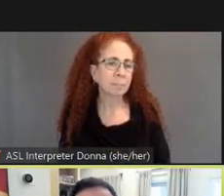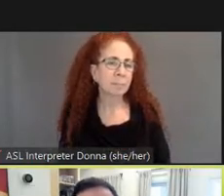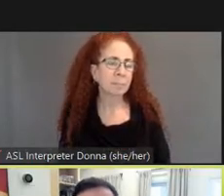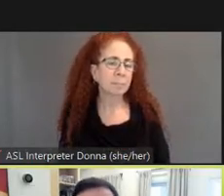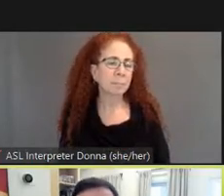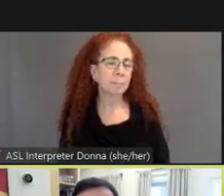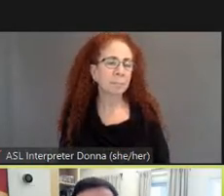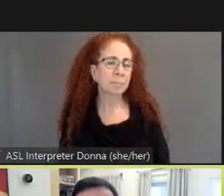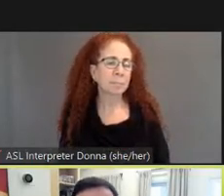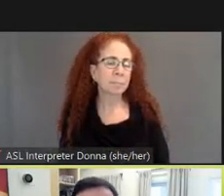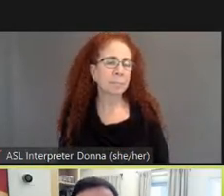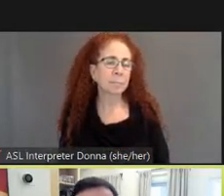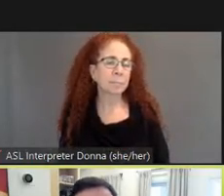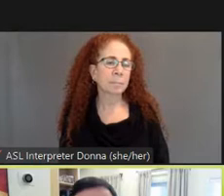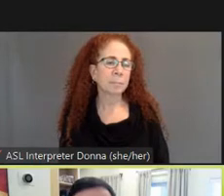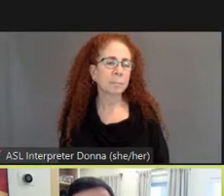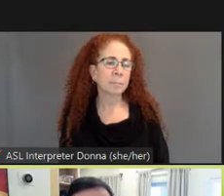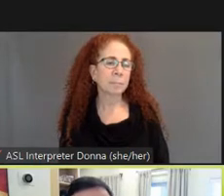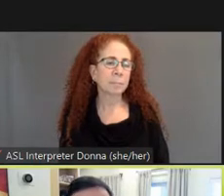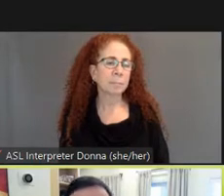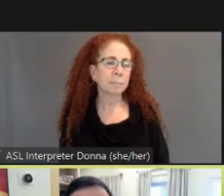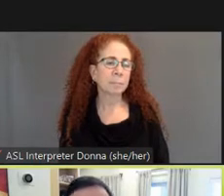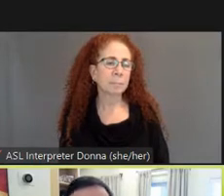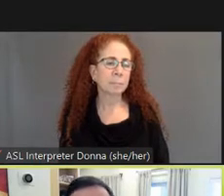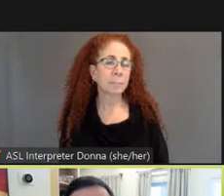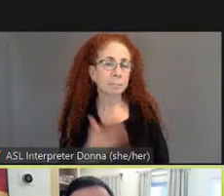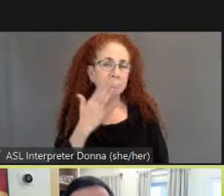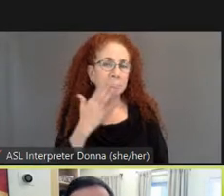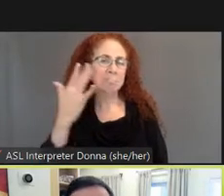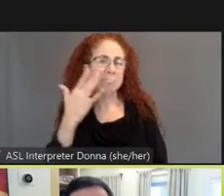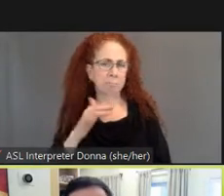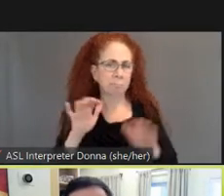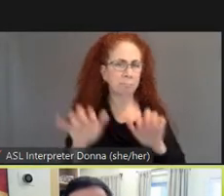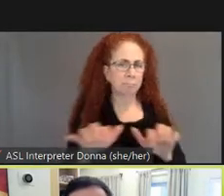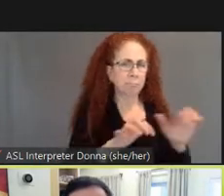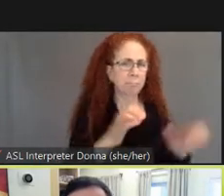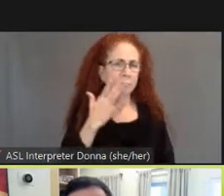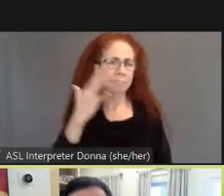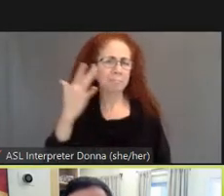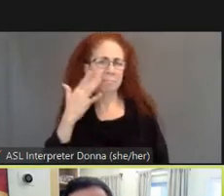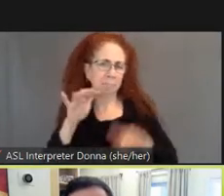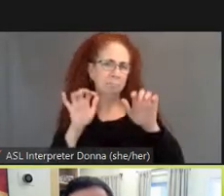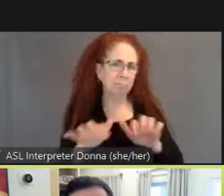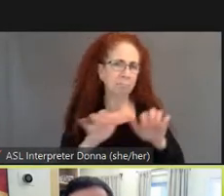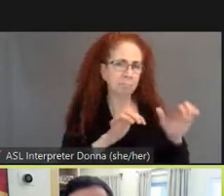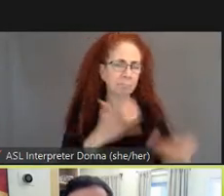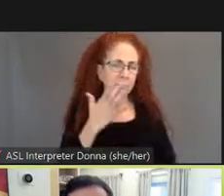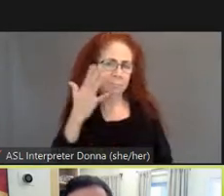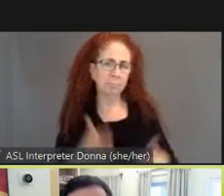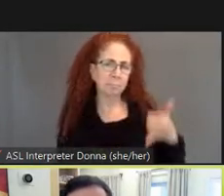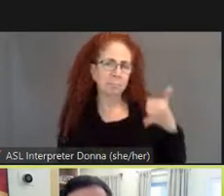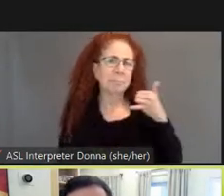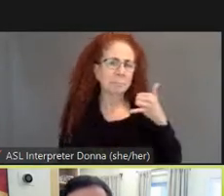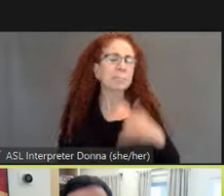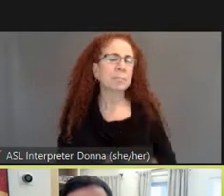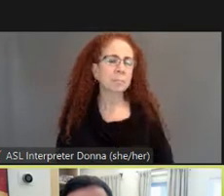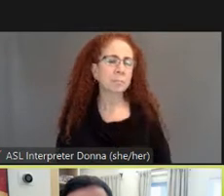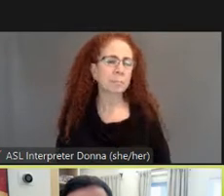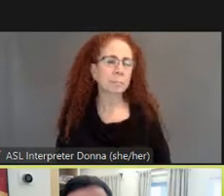raccrochez vous-même. Allô, mademoiselle? Mais non, ce n'est pas le docteur